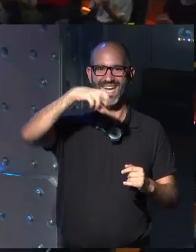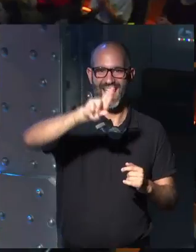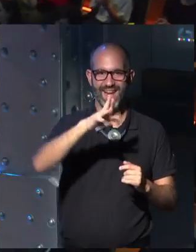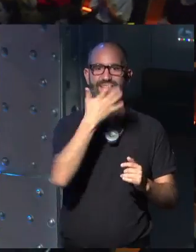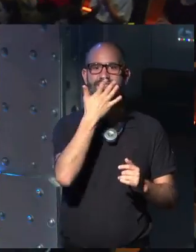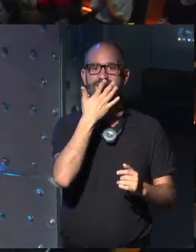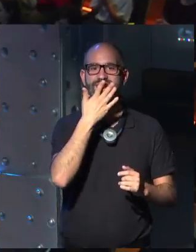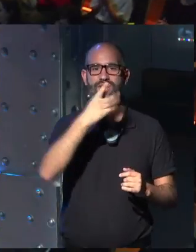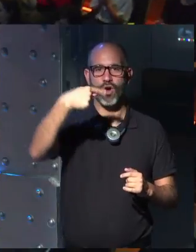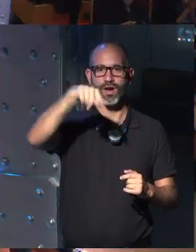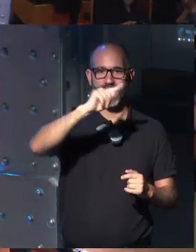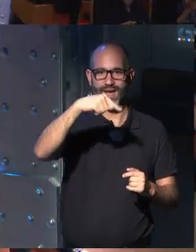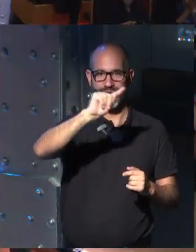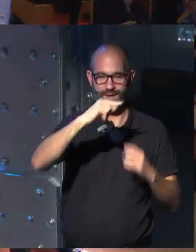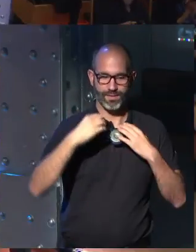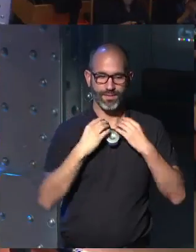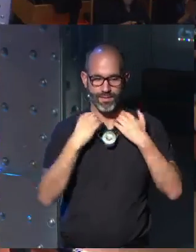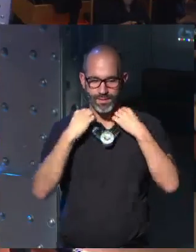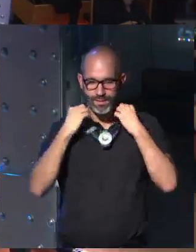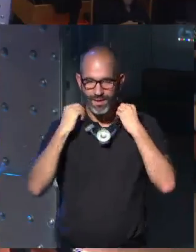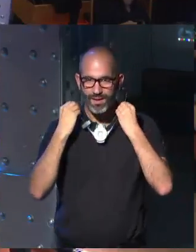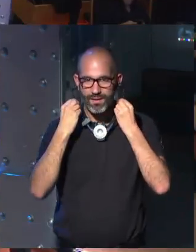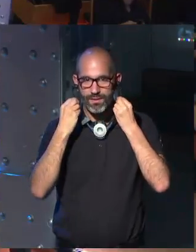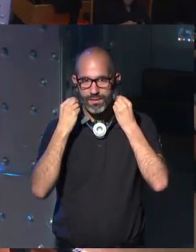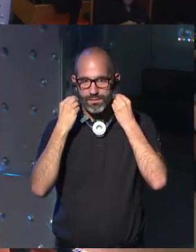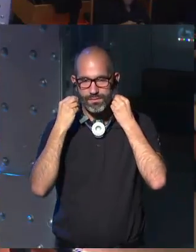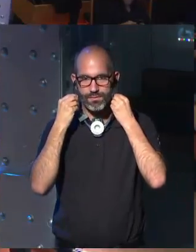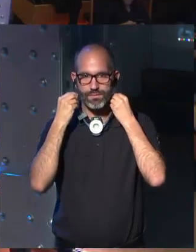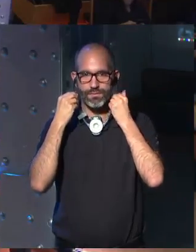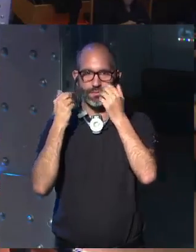A strong round of applause for both of them, please.